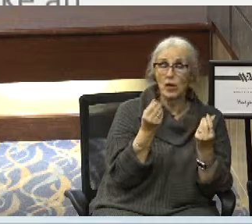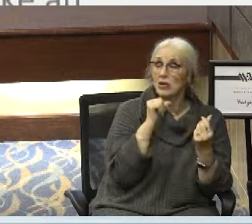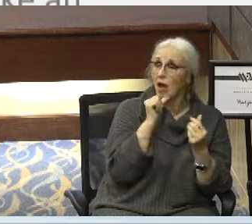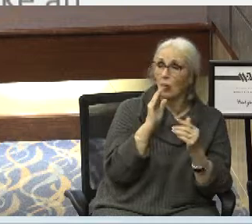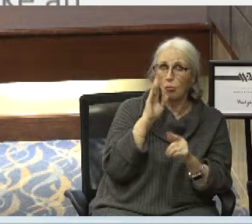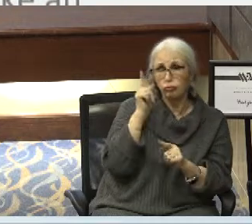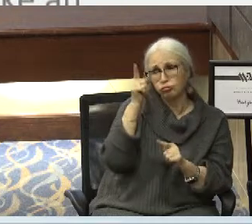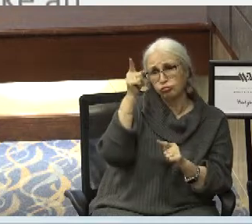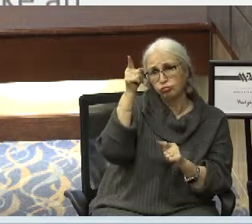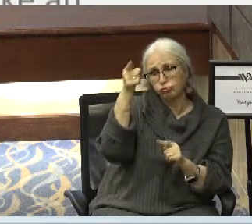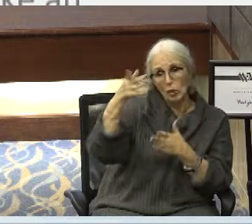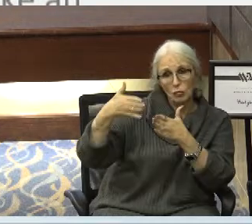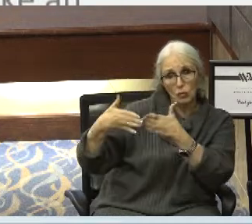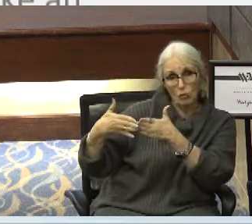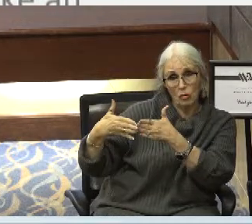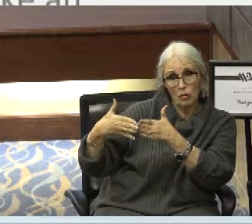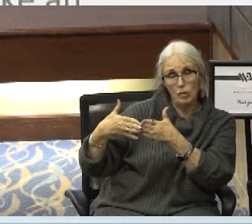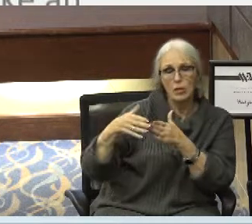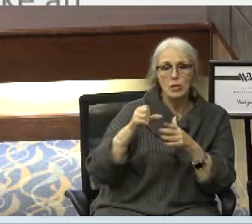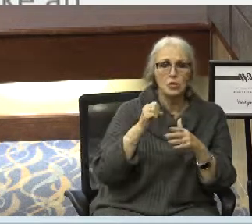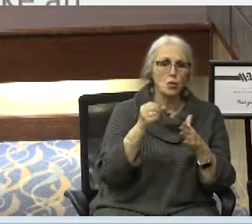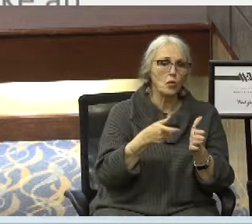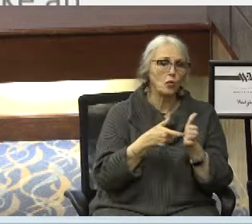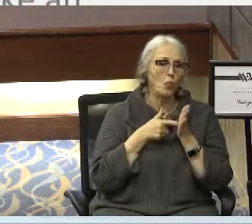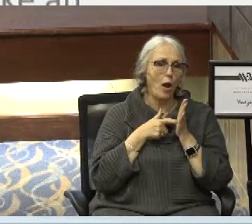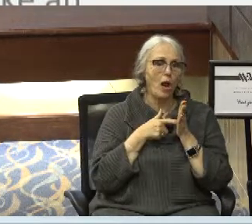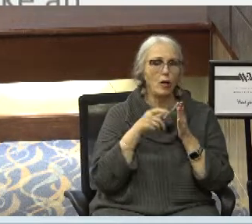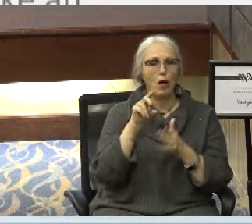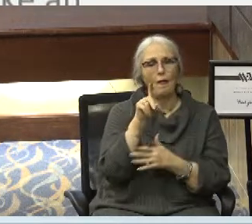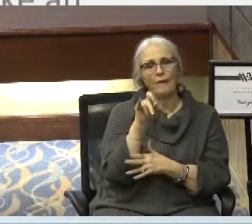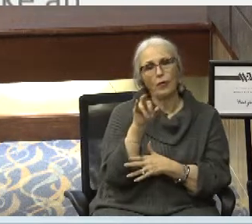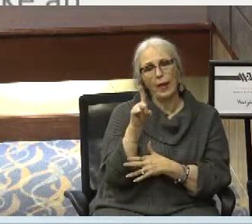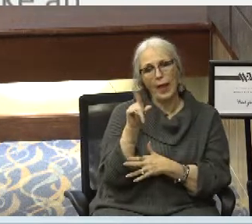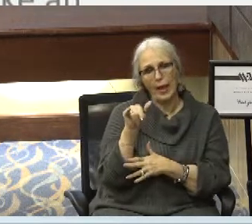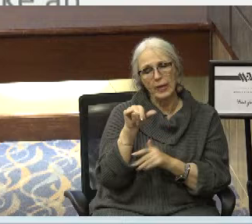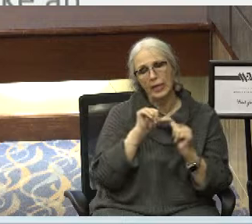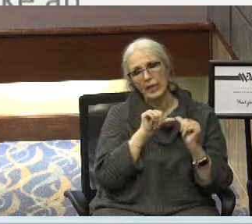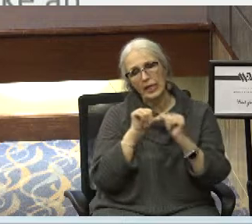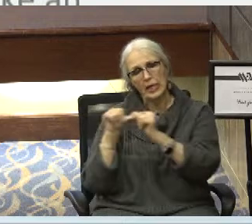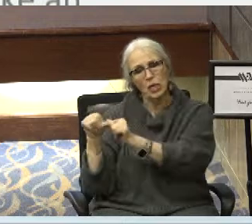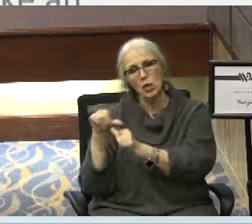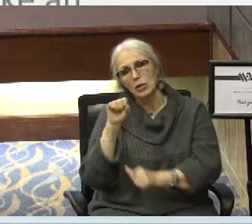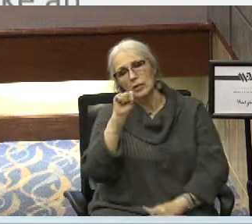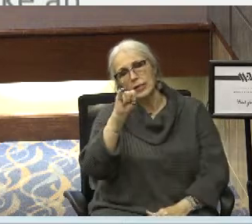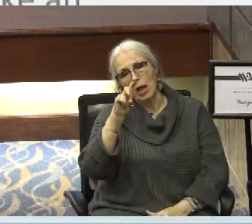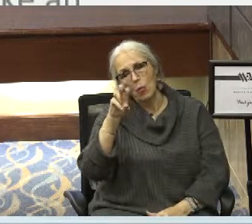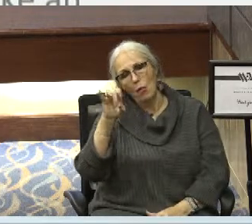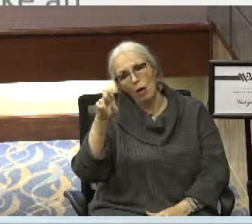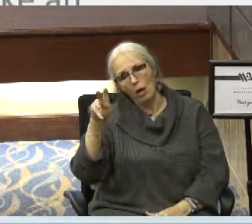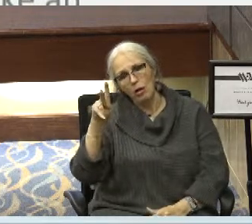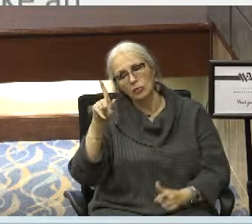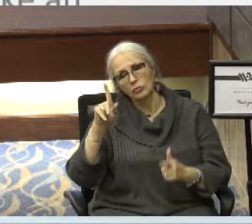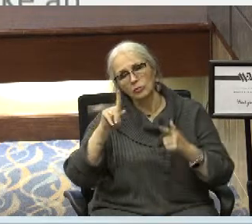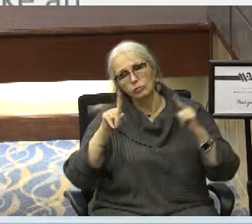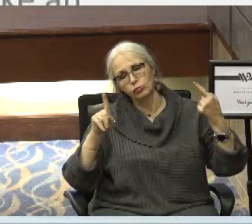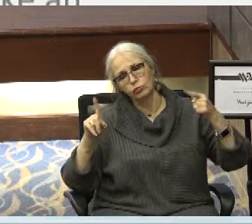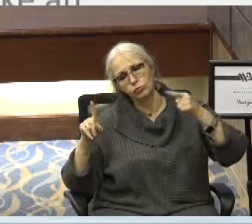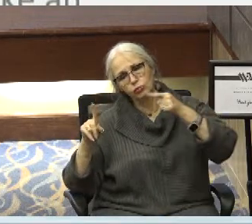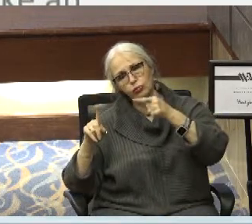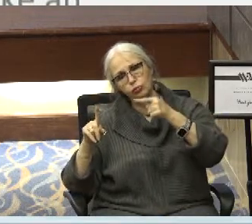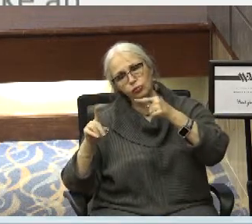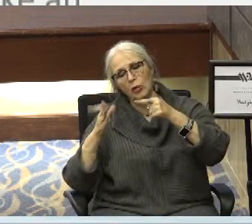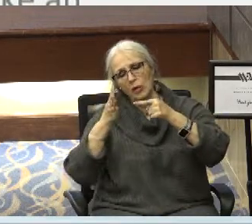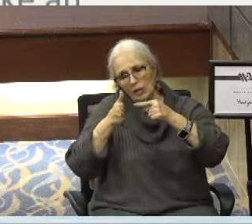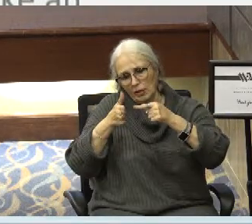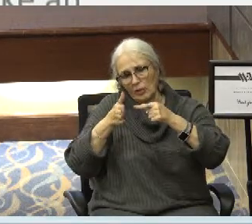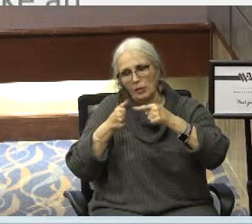corner there, and they are required by the overlay to put in sidewalk on their frontages. We did